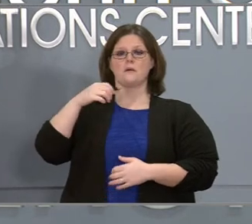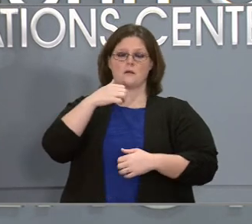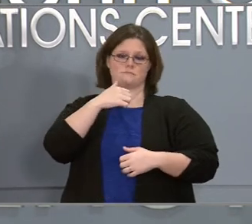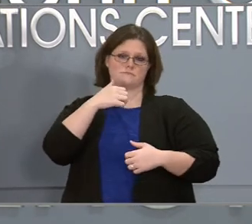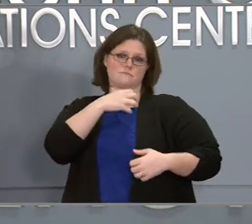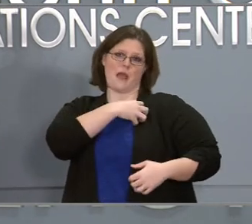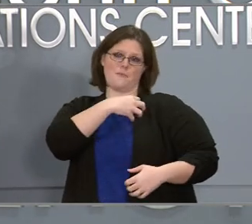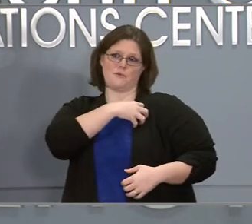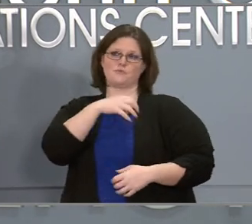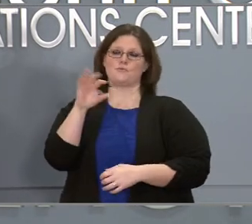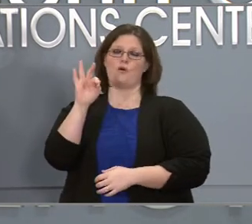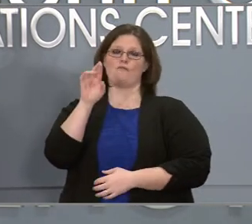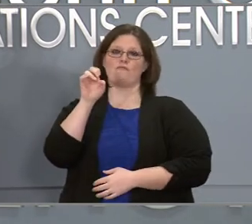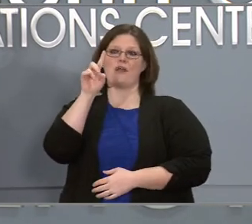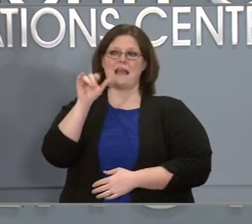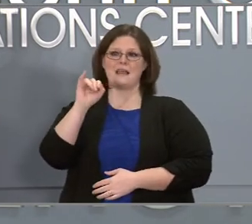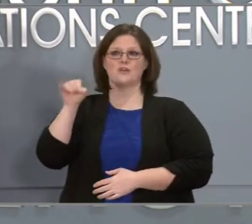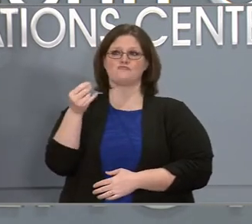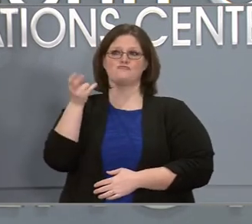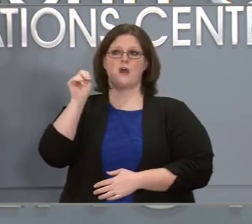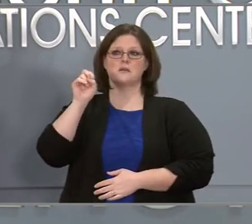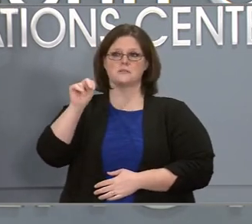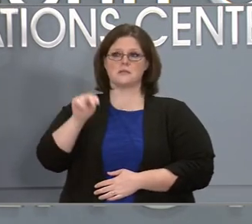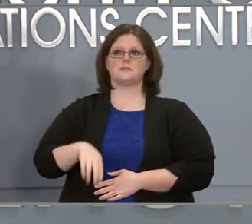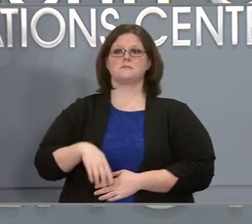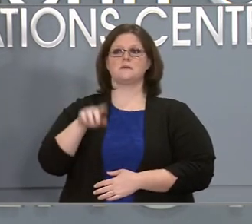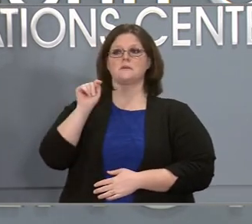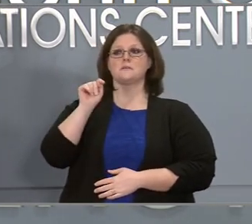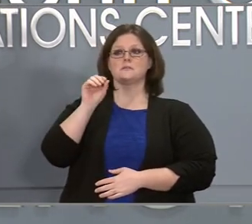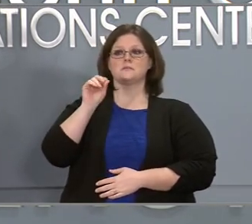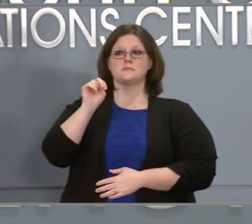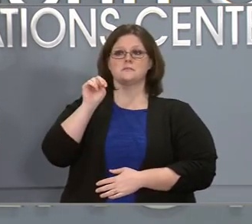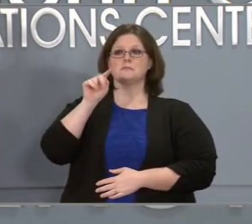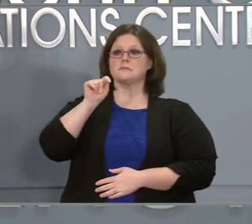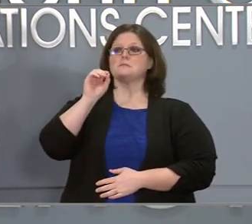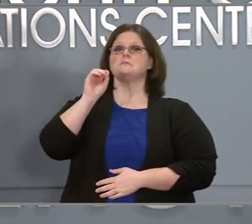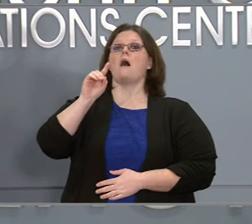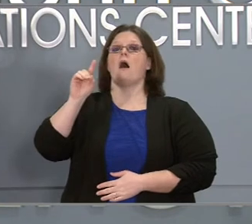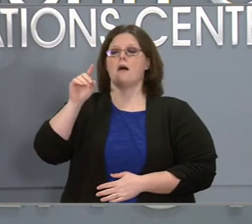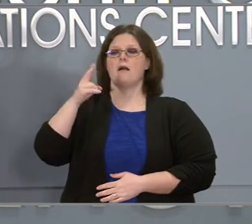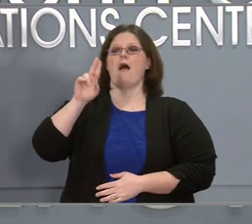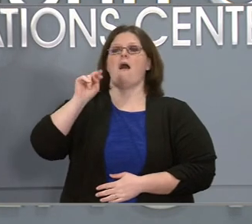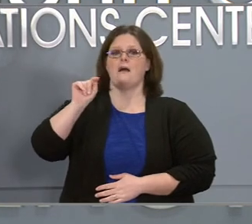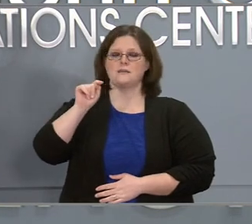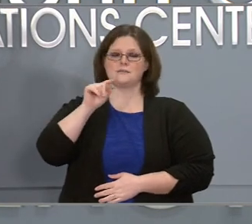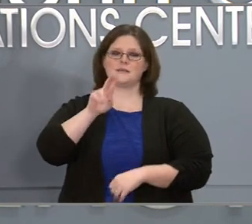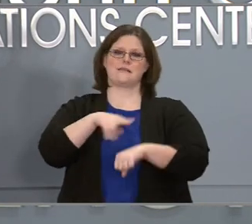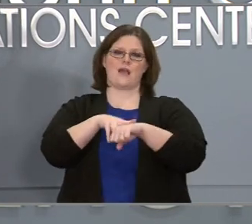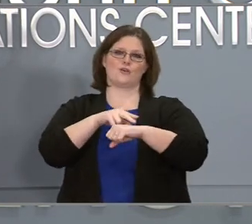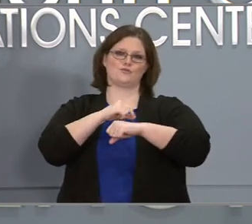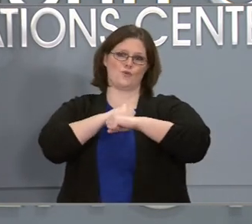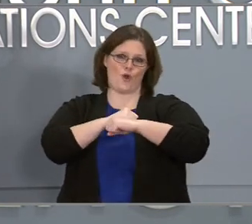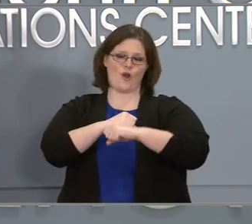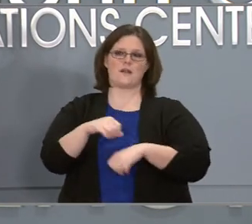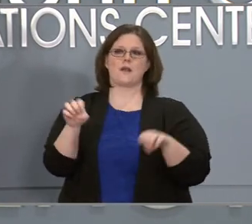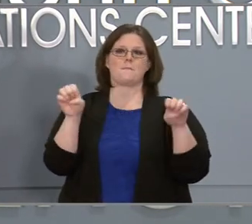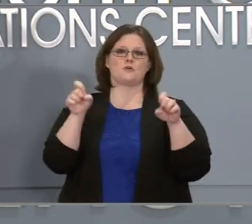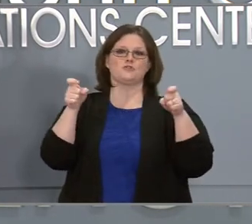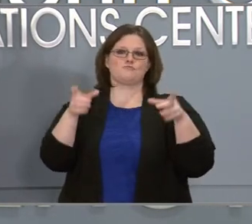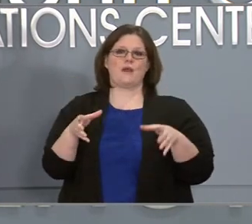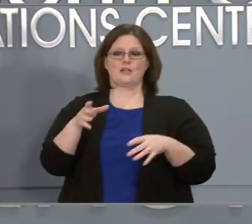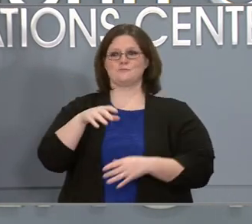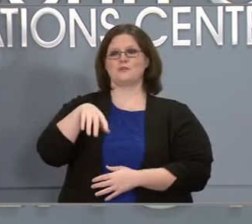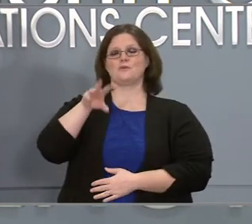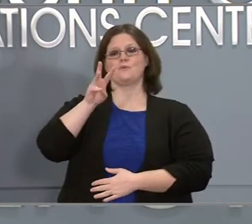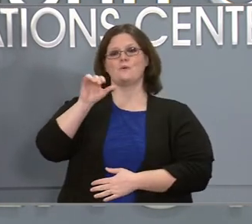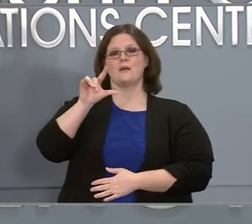State Highway Patrol. We have Todd Hunt, the Adjutant General of the National Guard, and Emergency Management Director Will